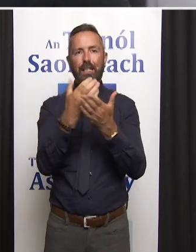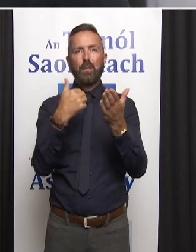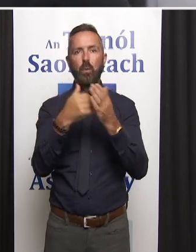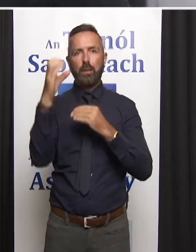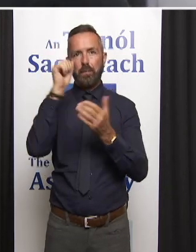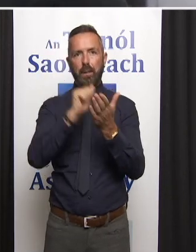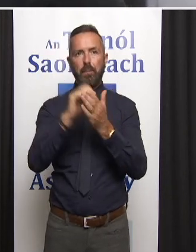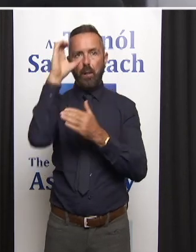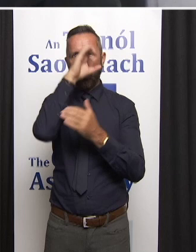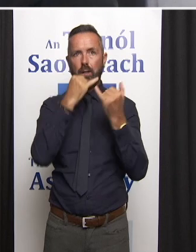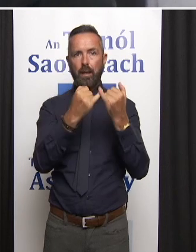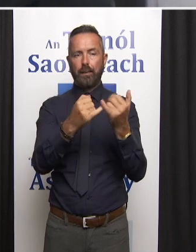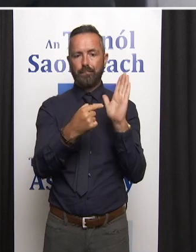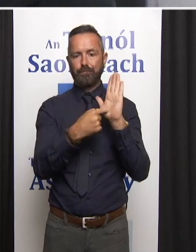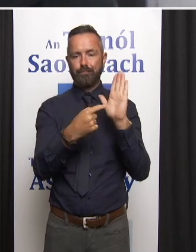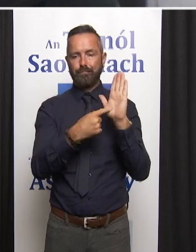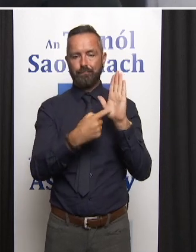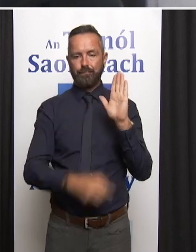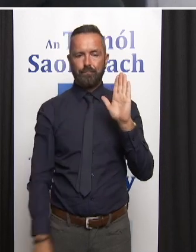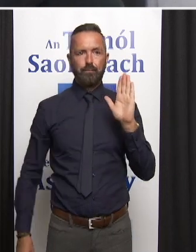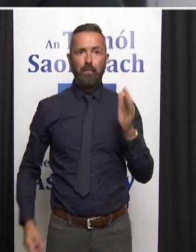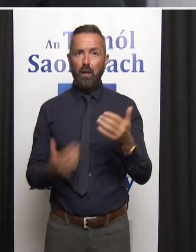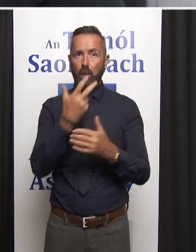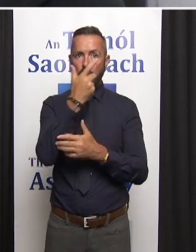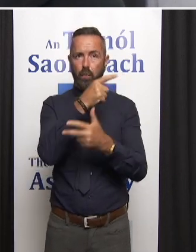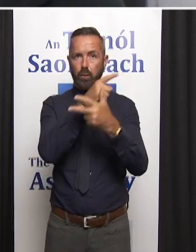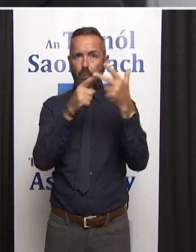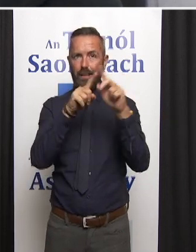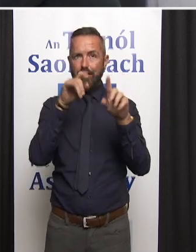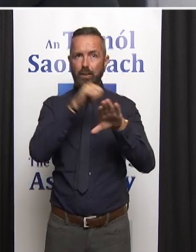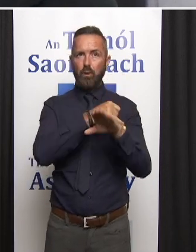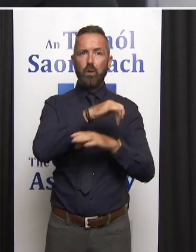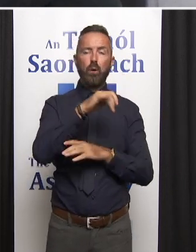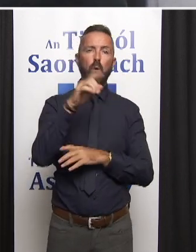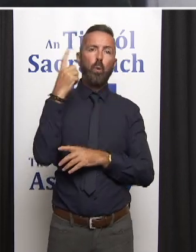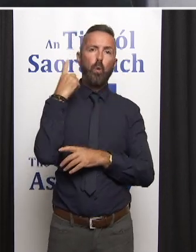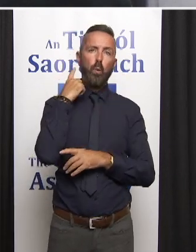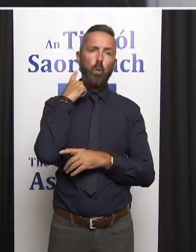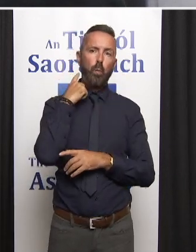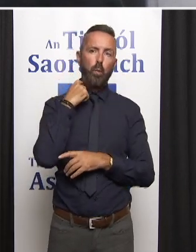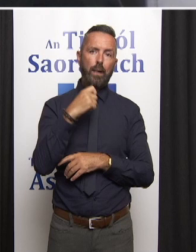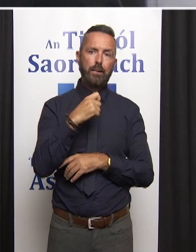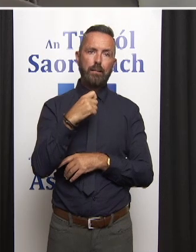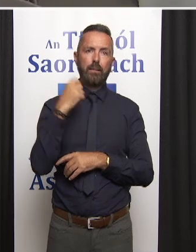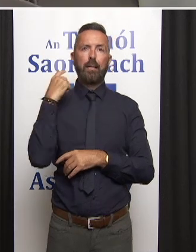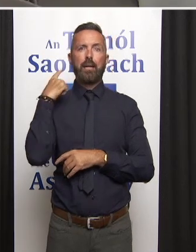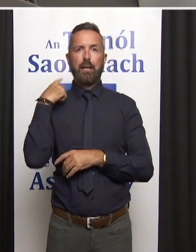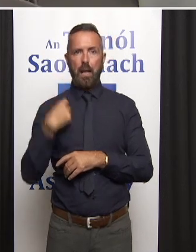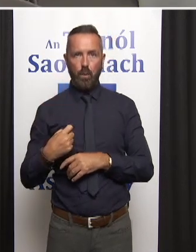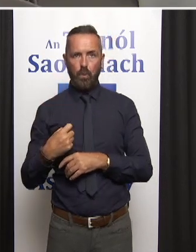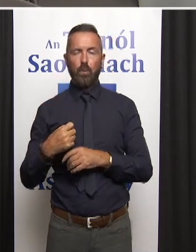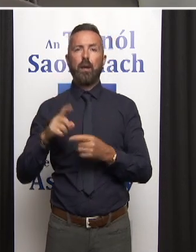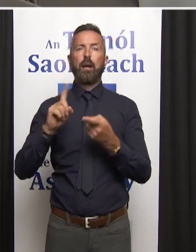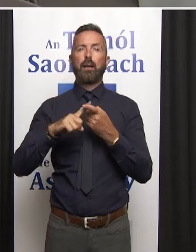papers, a paper, 3 different colours, white, yellow and green. We start off with